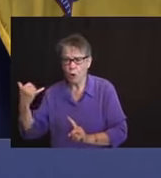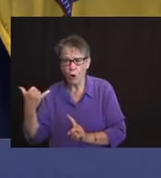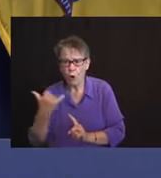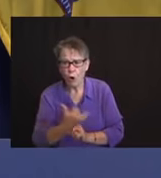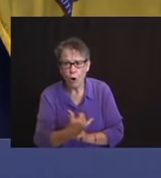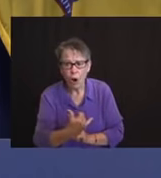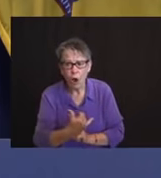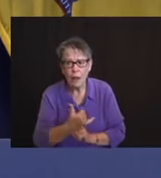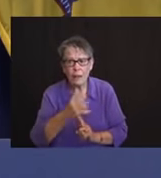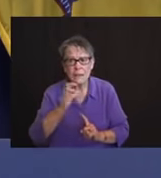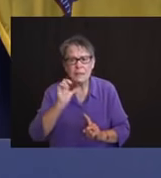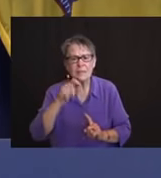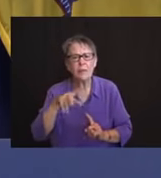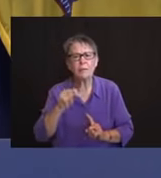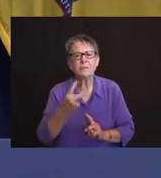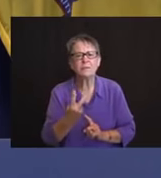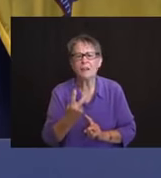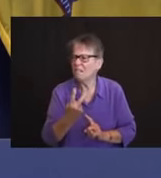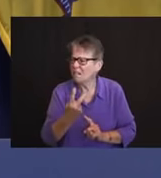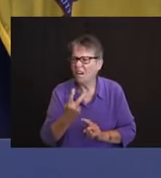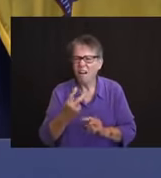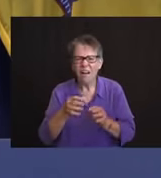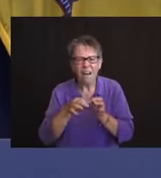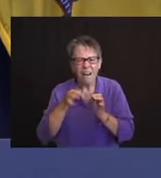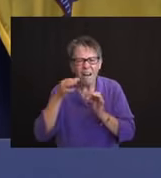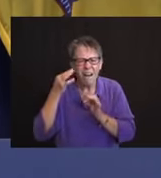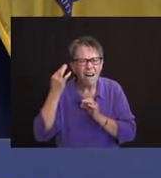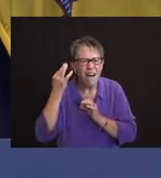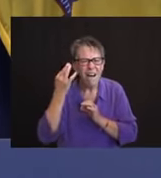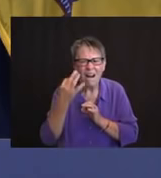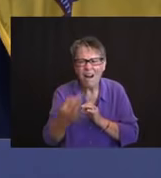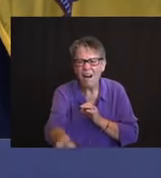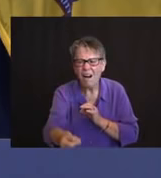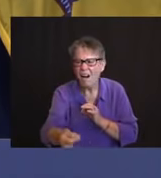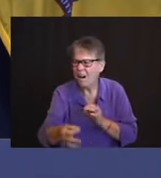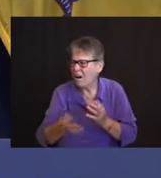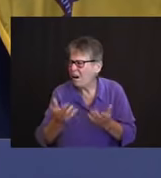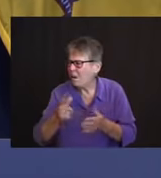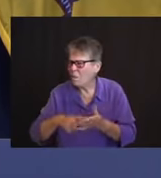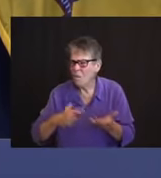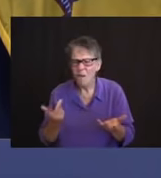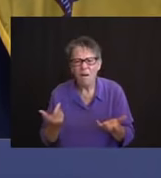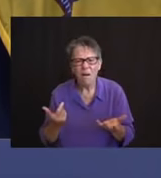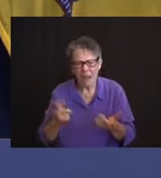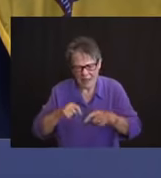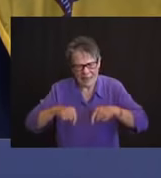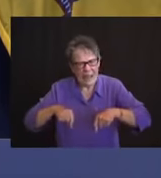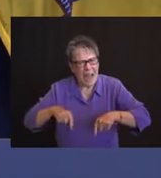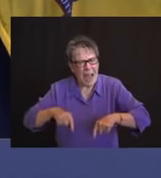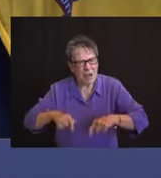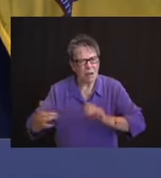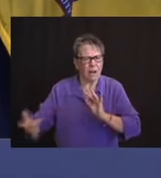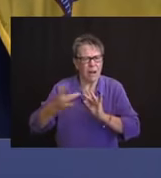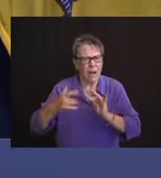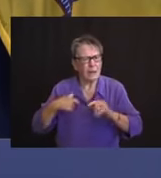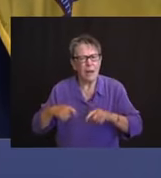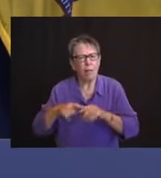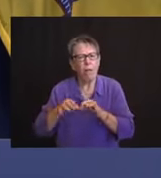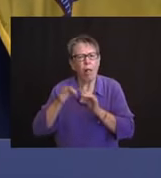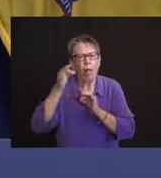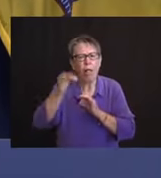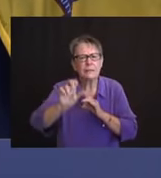mean, I'm just curious what you say to these folks. I know what you've said in the past, but as somebody who's often described himself as growing up on middle